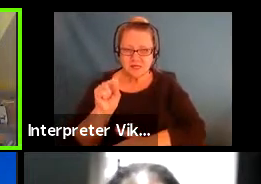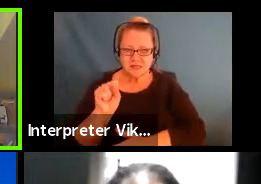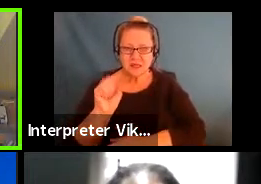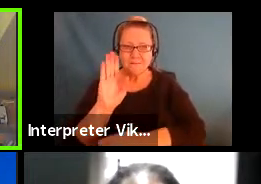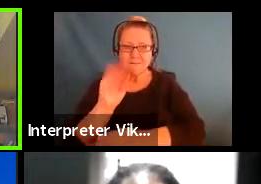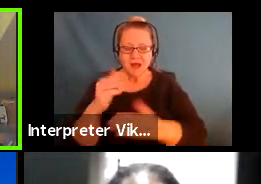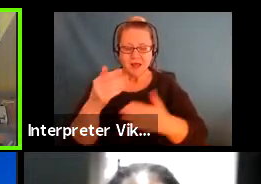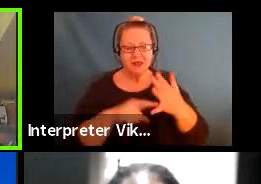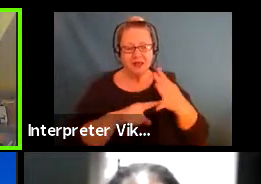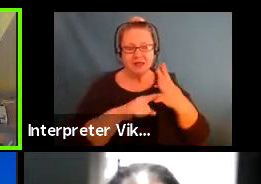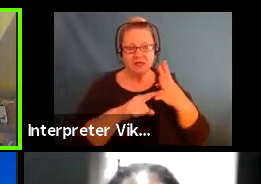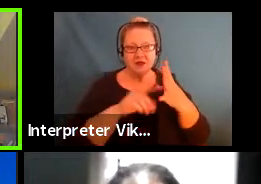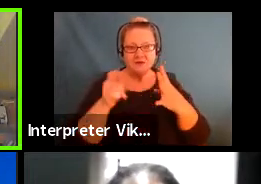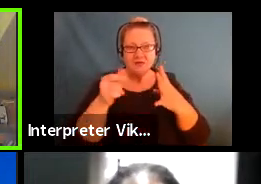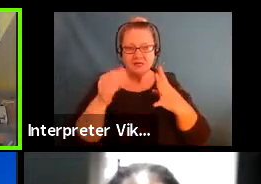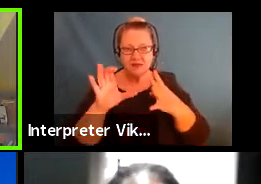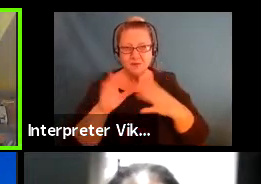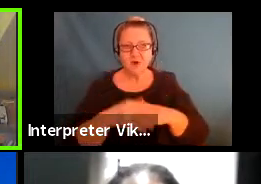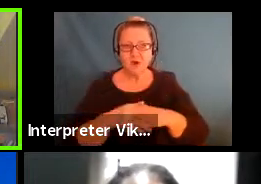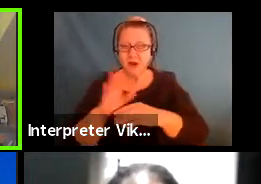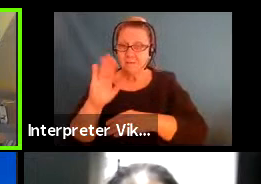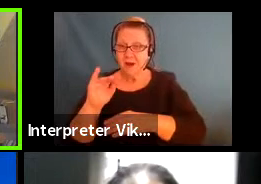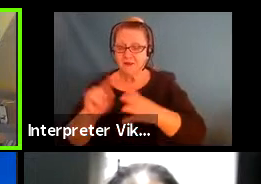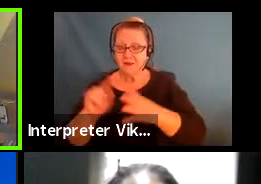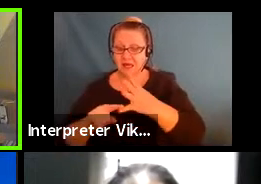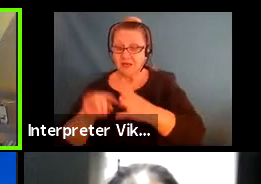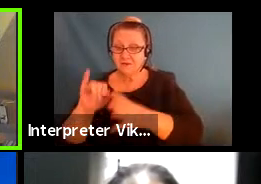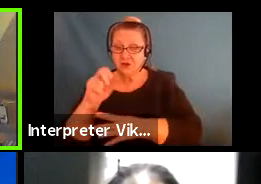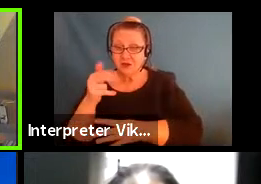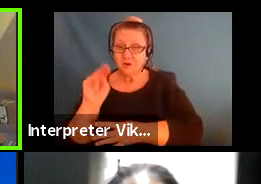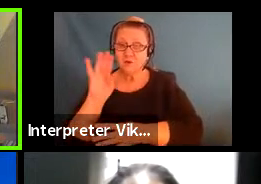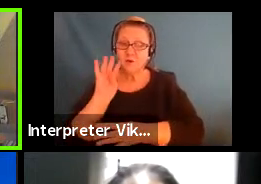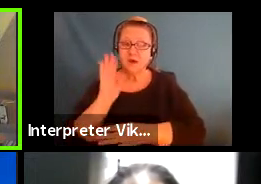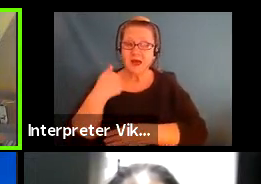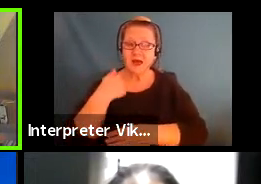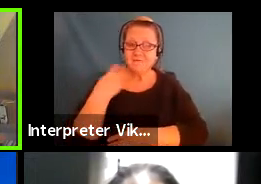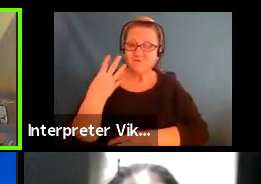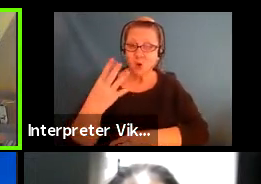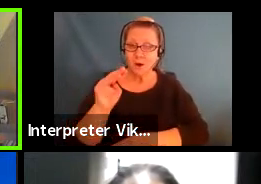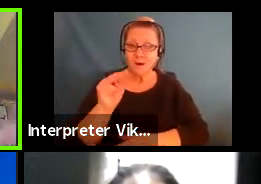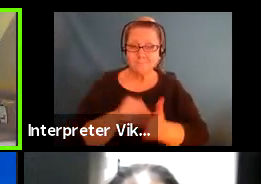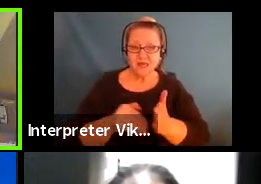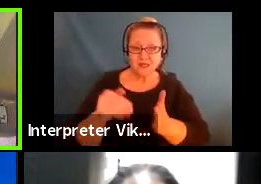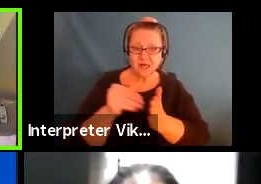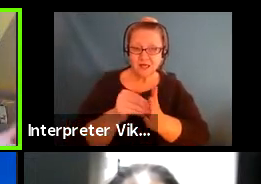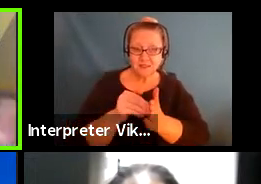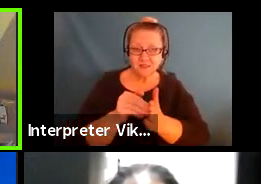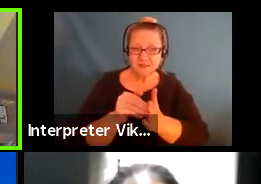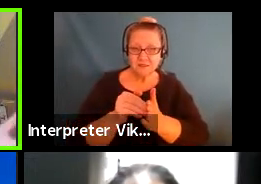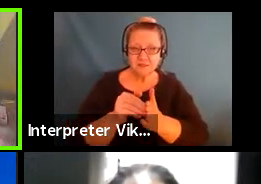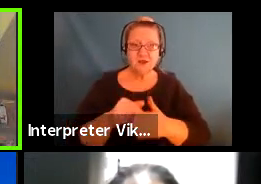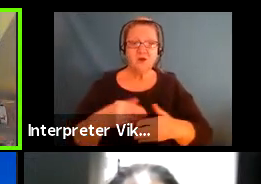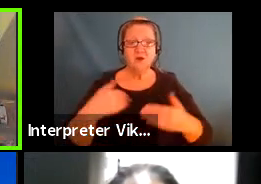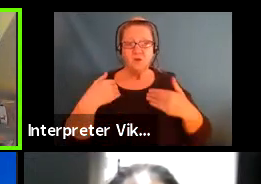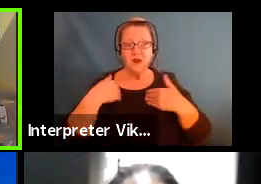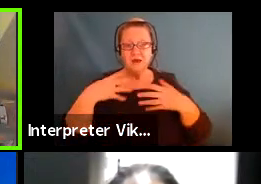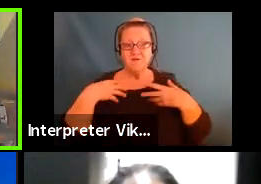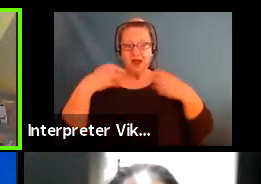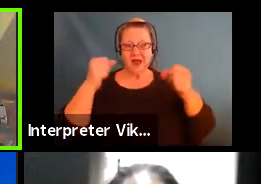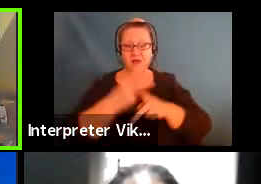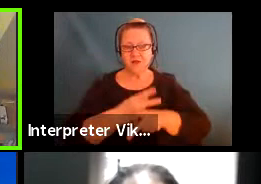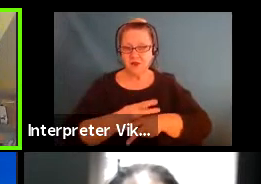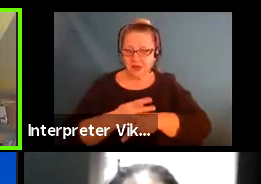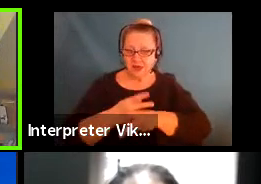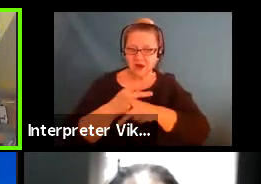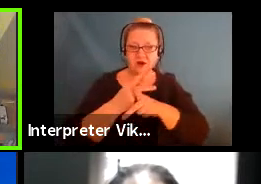and potentially by the end of January, 4 million doses. And we have the healthcare workers and the residents of the